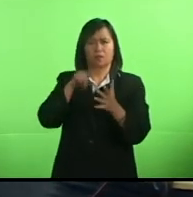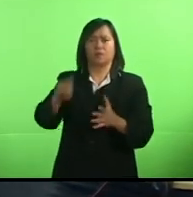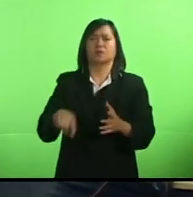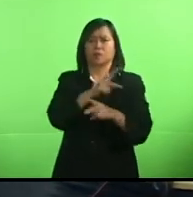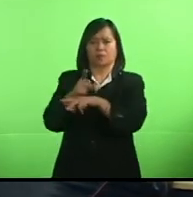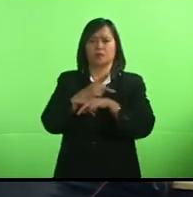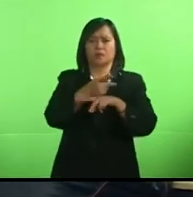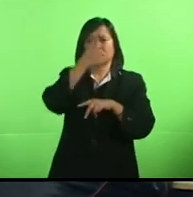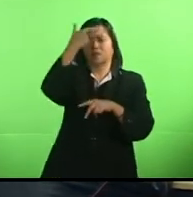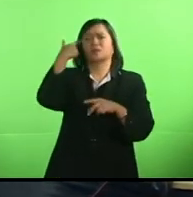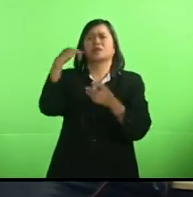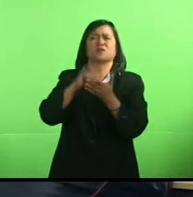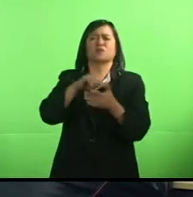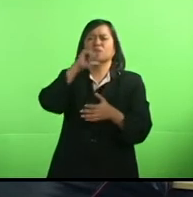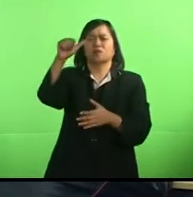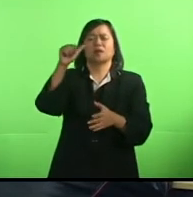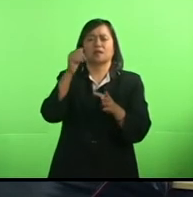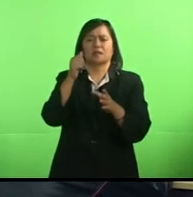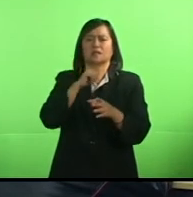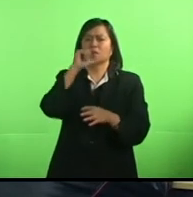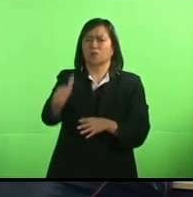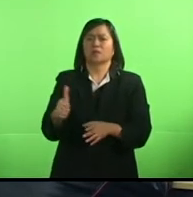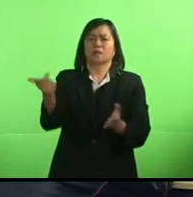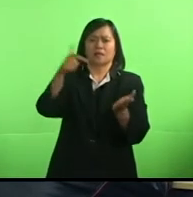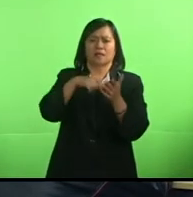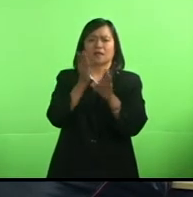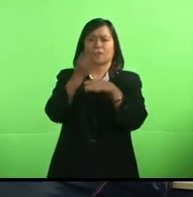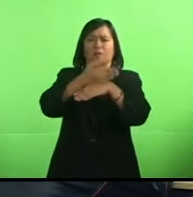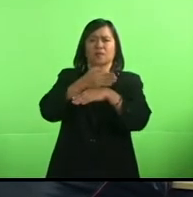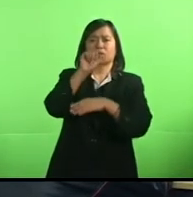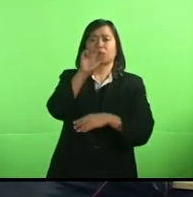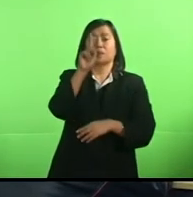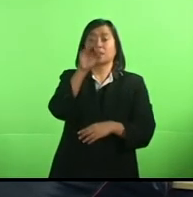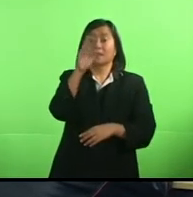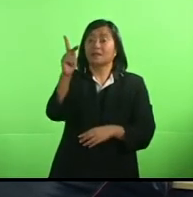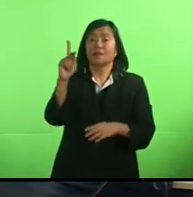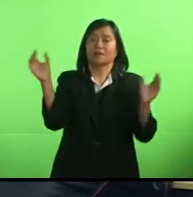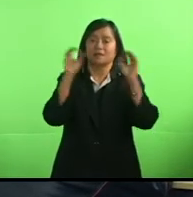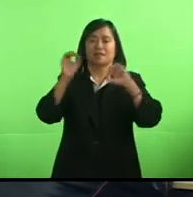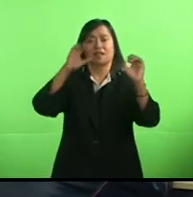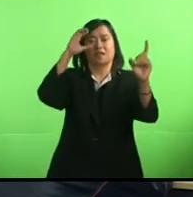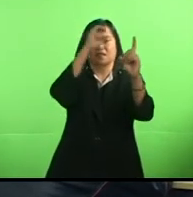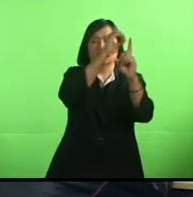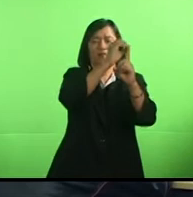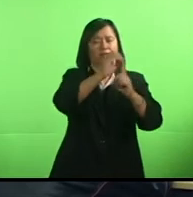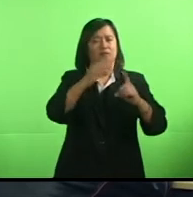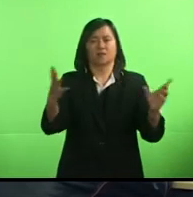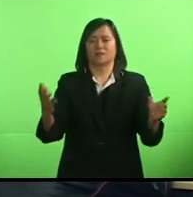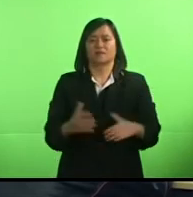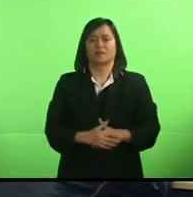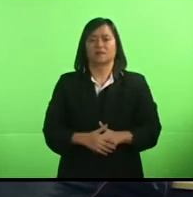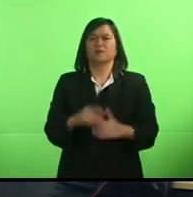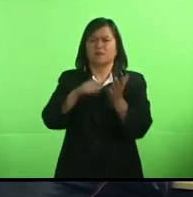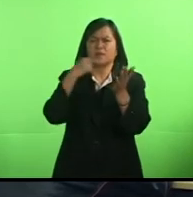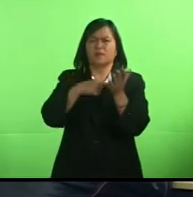or non-academic nature. So it's not objective. And kadang-kadang setengah artikel itu more like